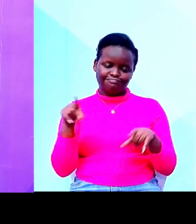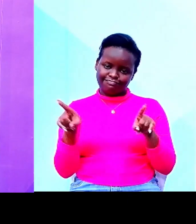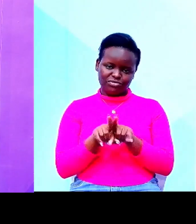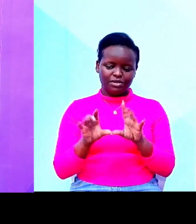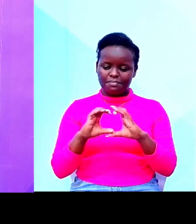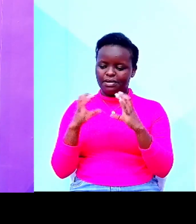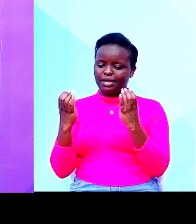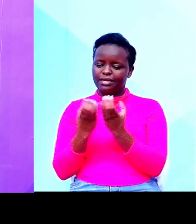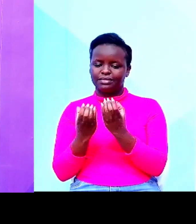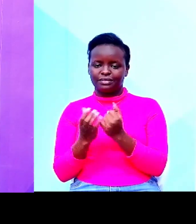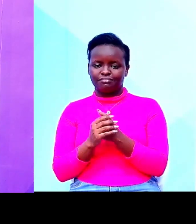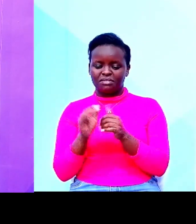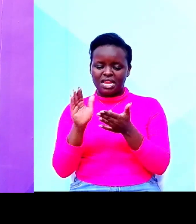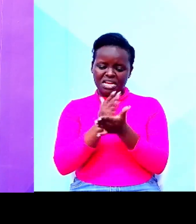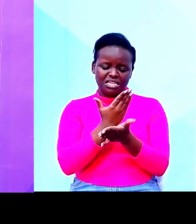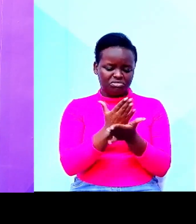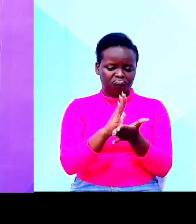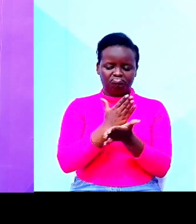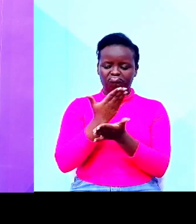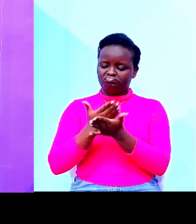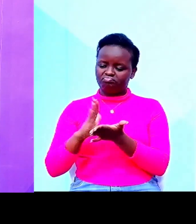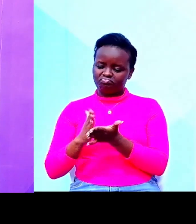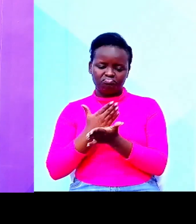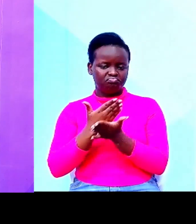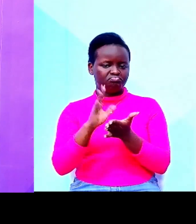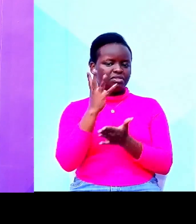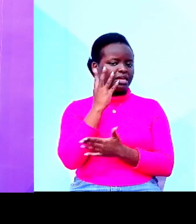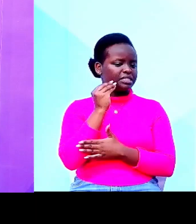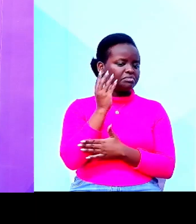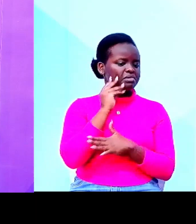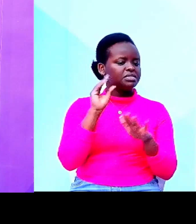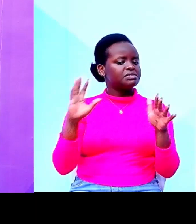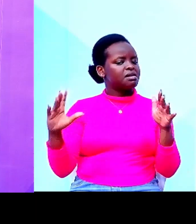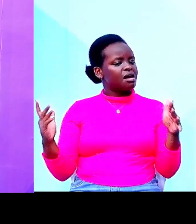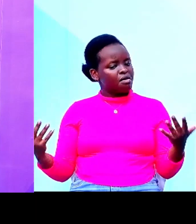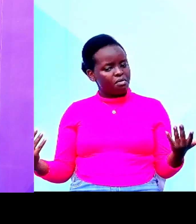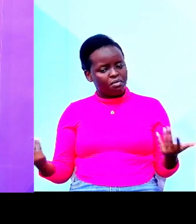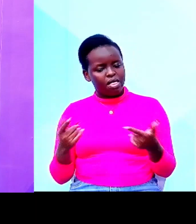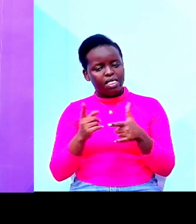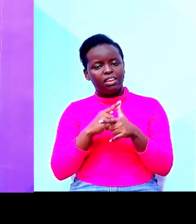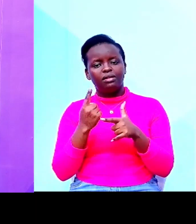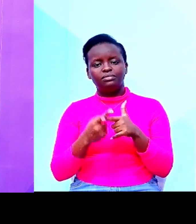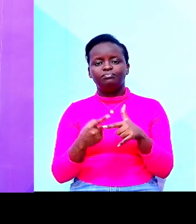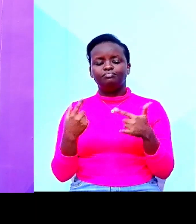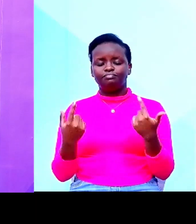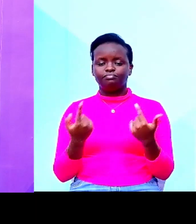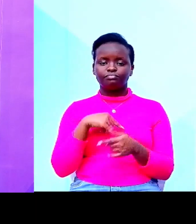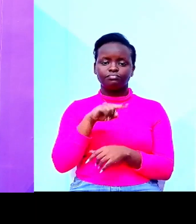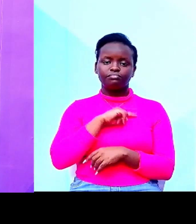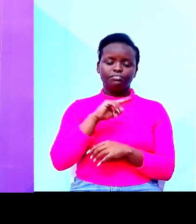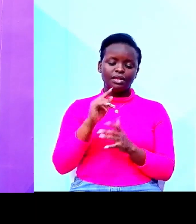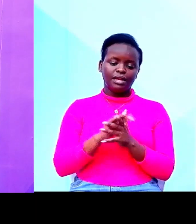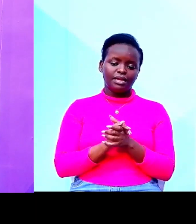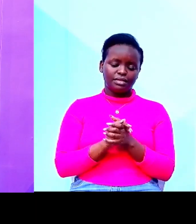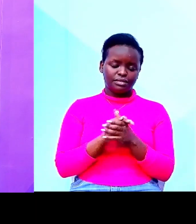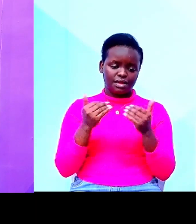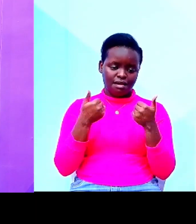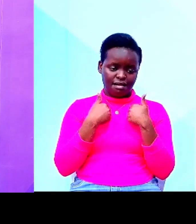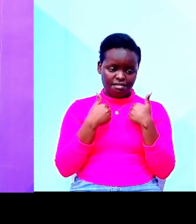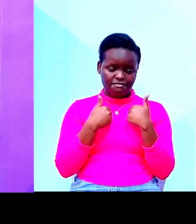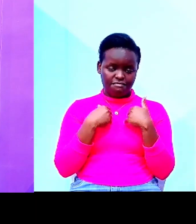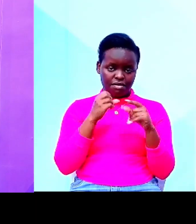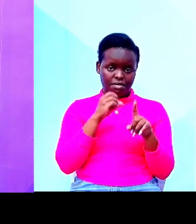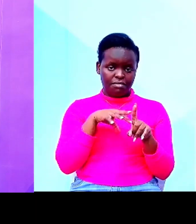class, sharing our experiences, and then we went through that